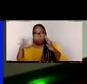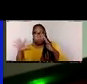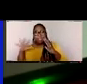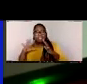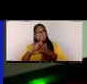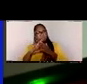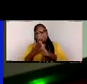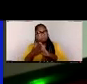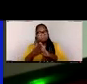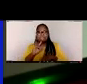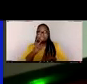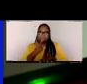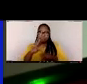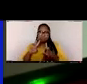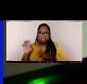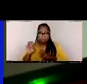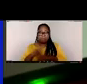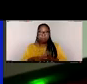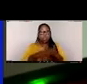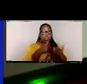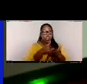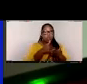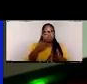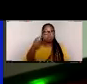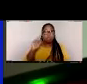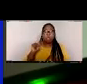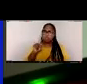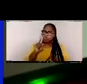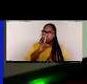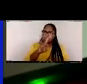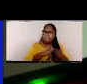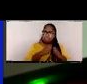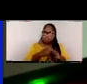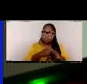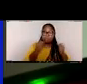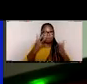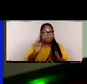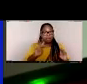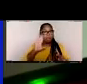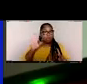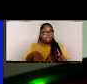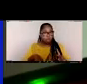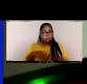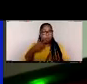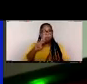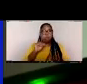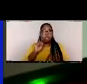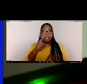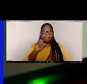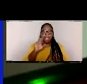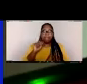problem. And the proximity to the park is a real issue because, as many people know, in Prospect Park, a few years ago,